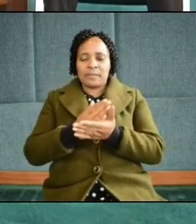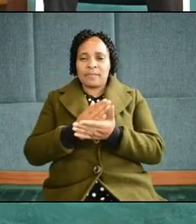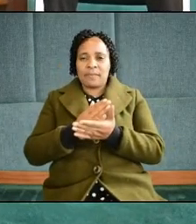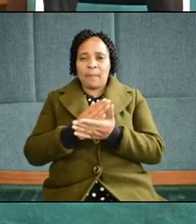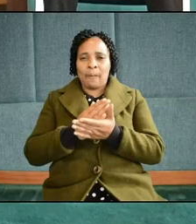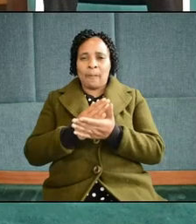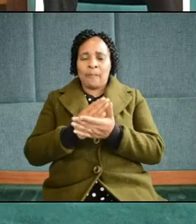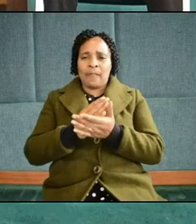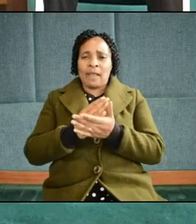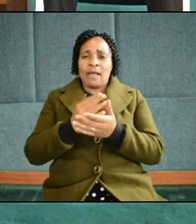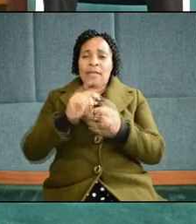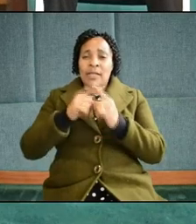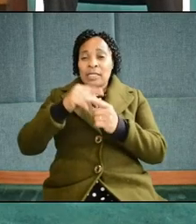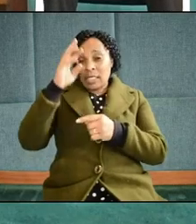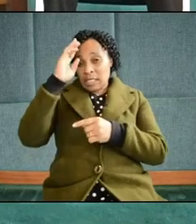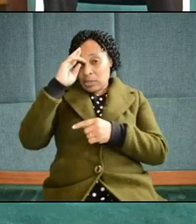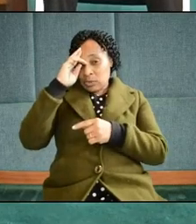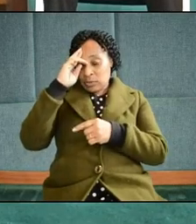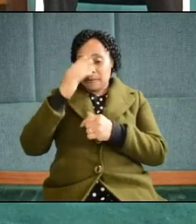and